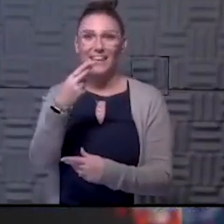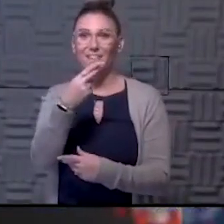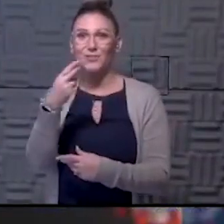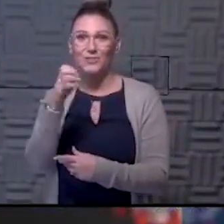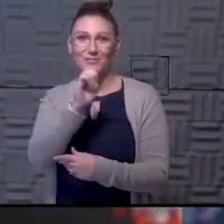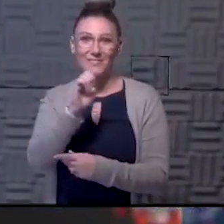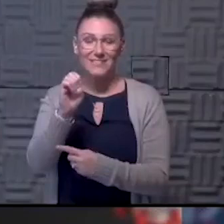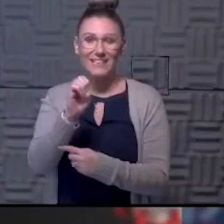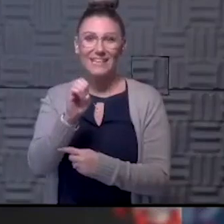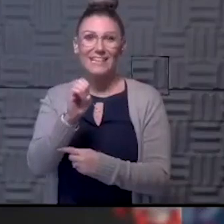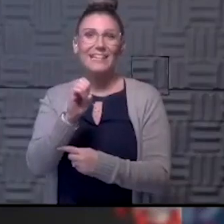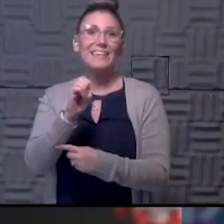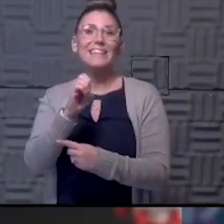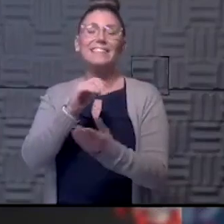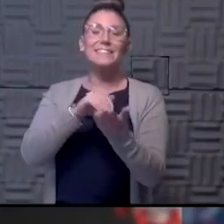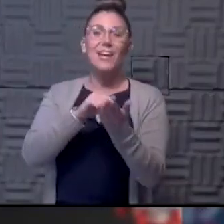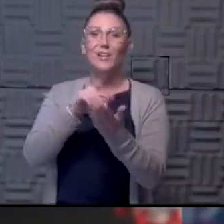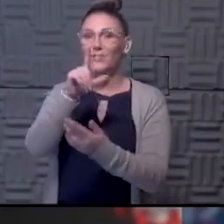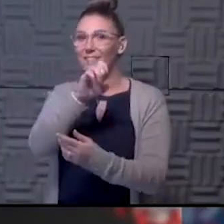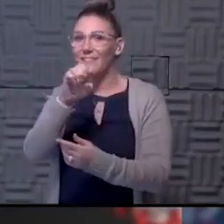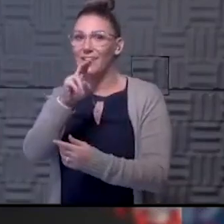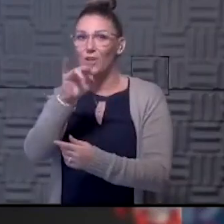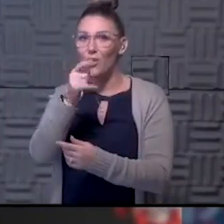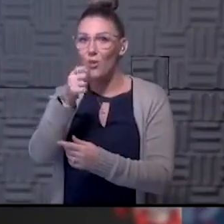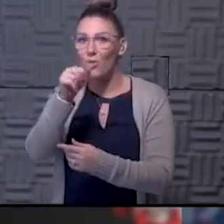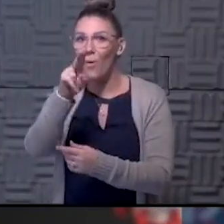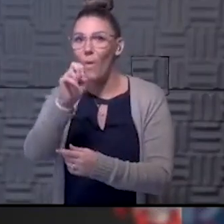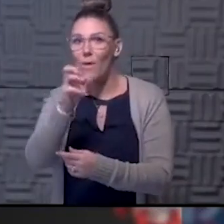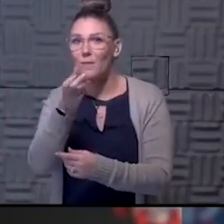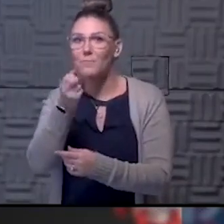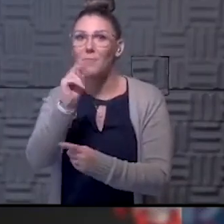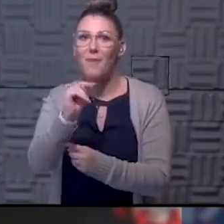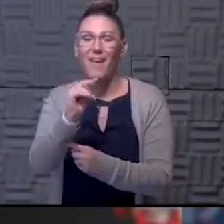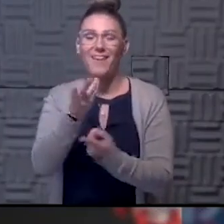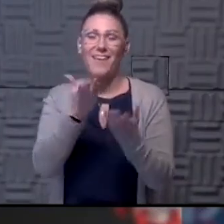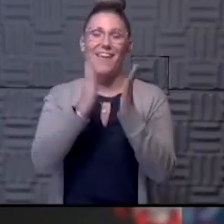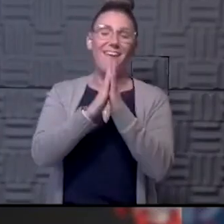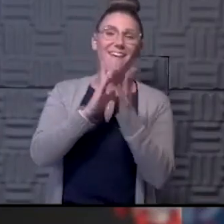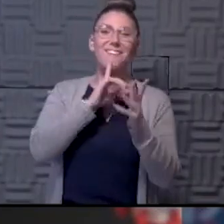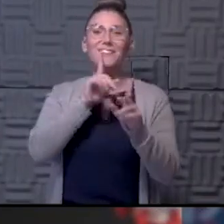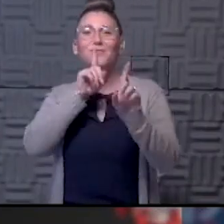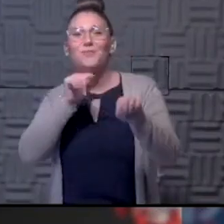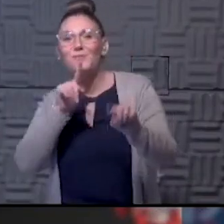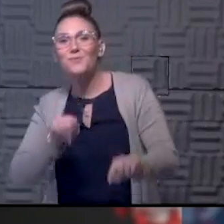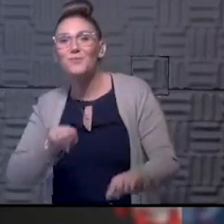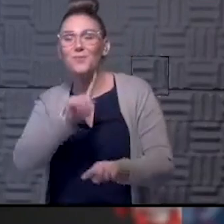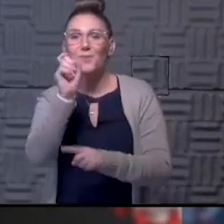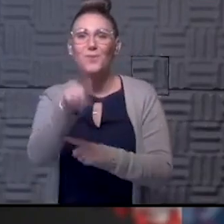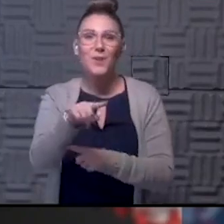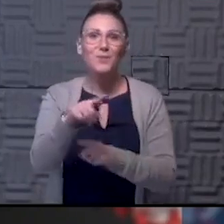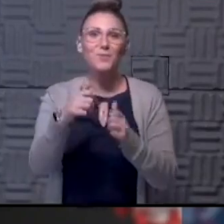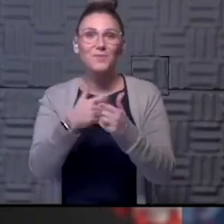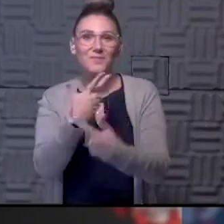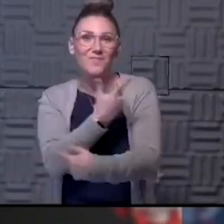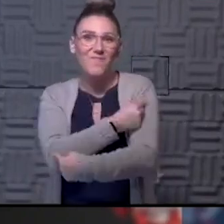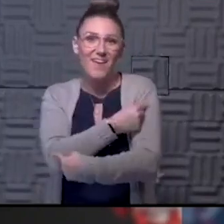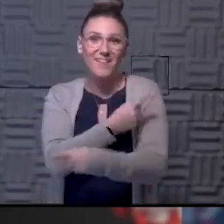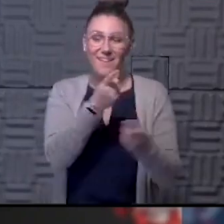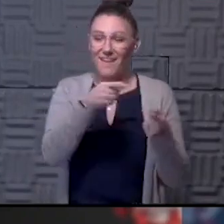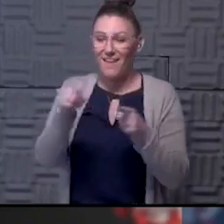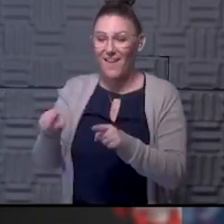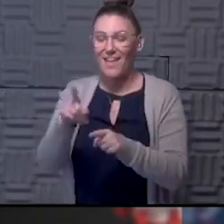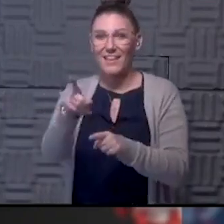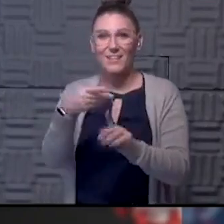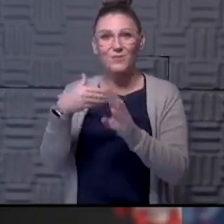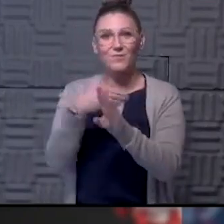is back to answer questions about the vaccine rollout and everything else. We get to pepper Dr. Norman with the vaccine. As you know, he used to be the